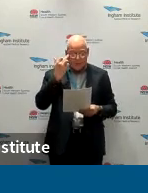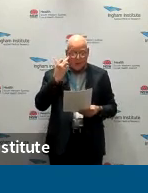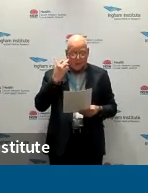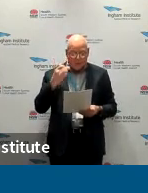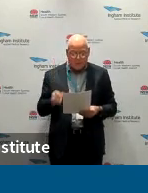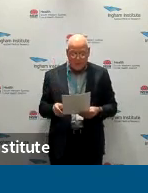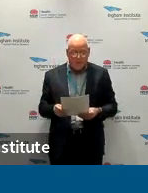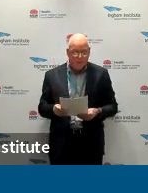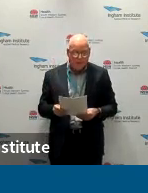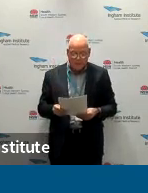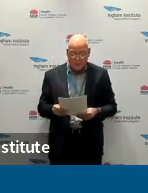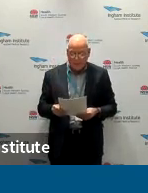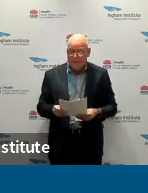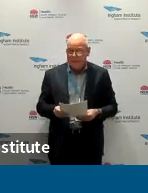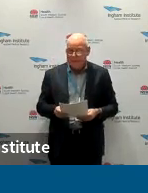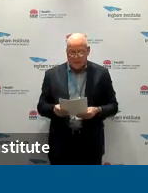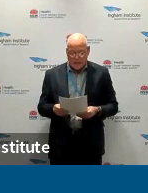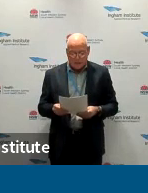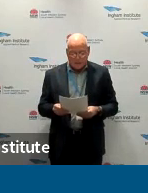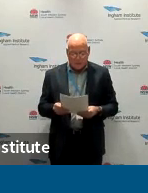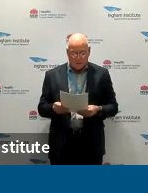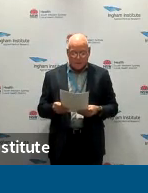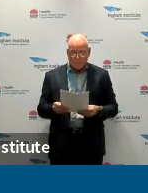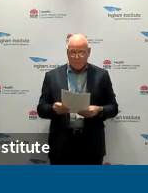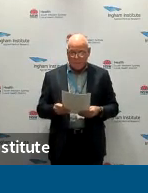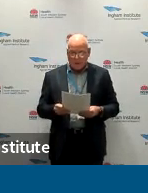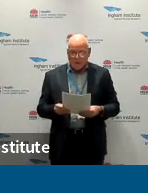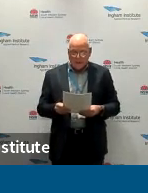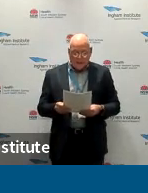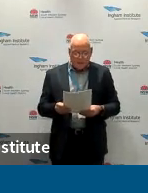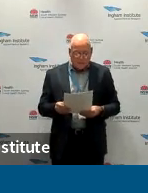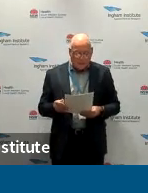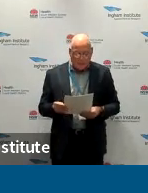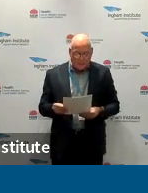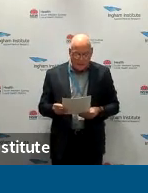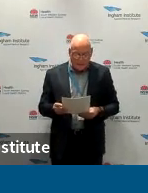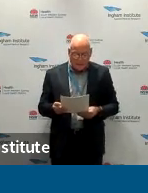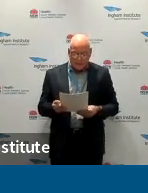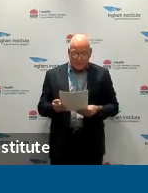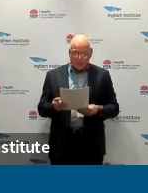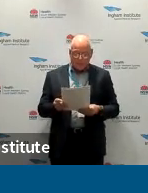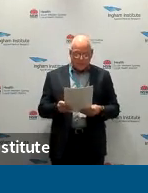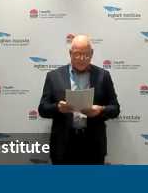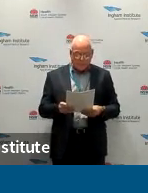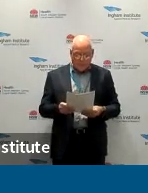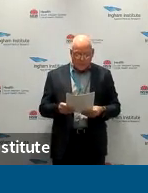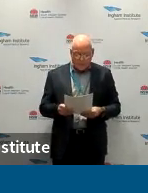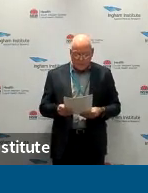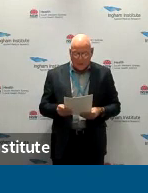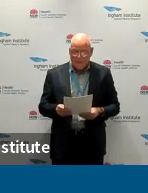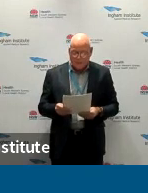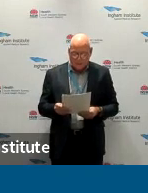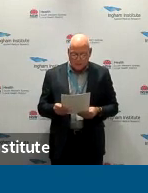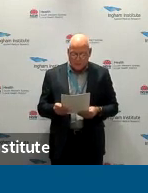as we present groundbreaking research to our community and to the world. Some comments about the Academic Unit